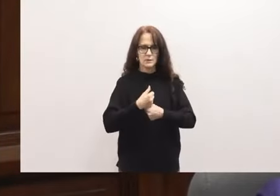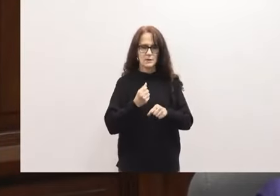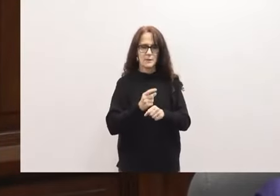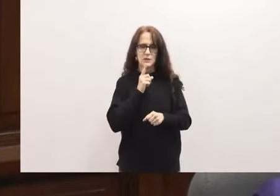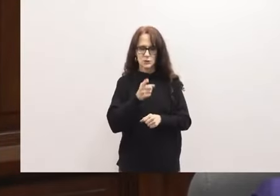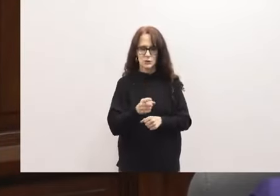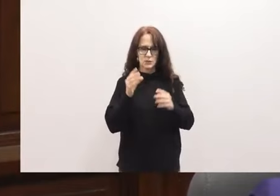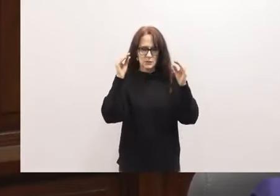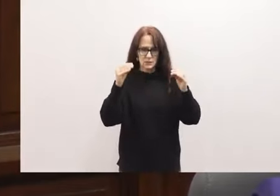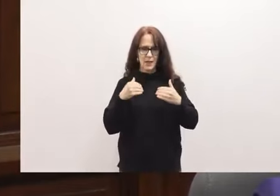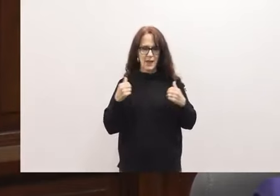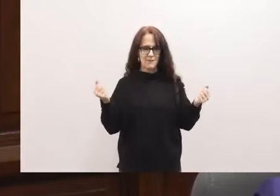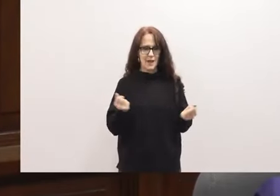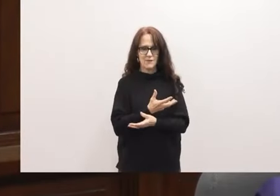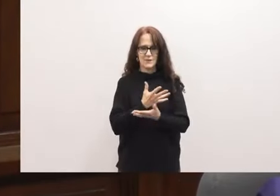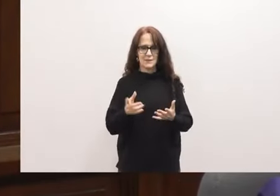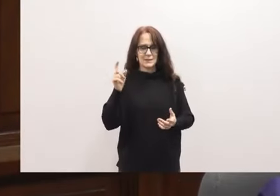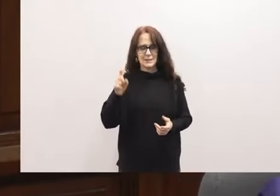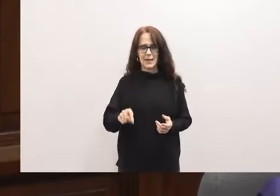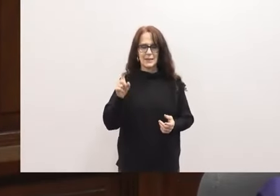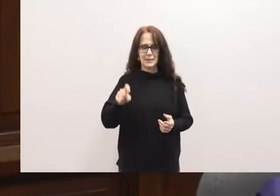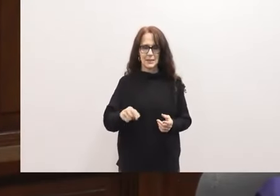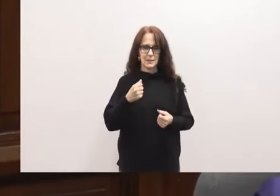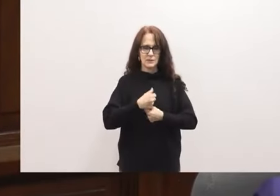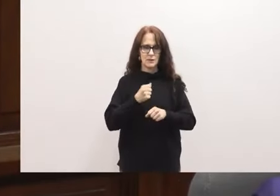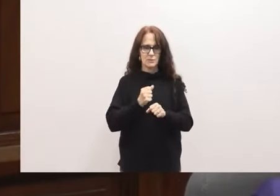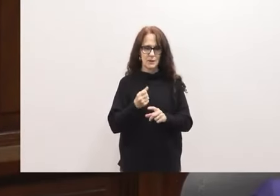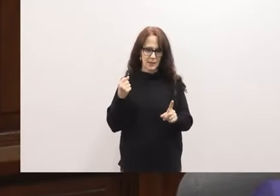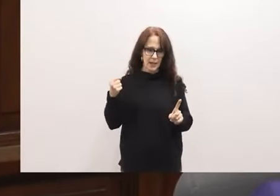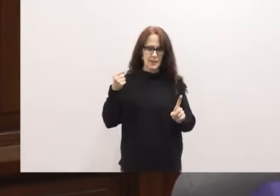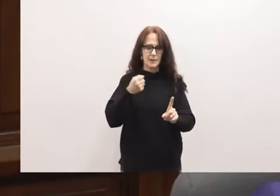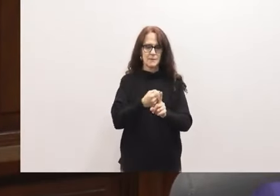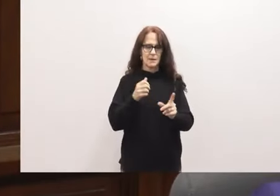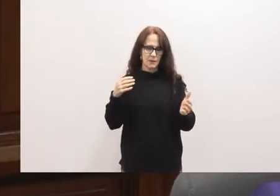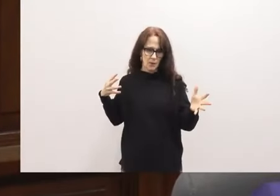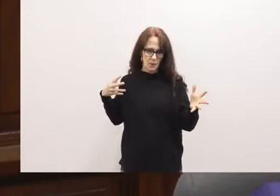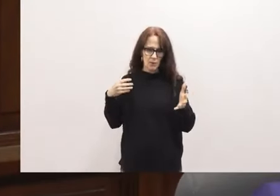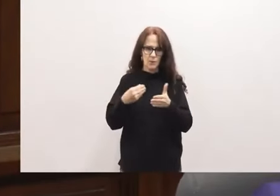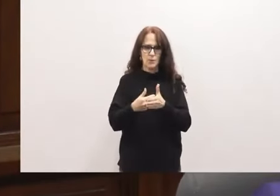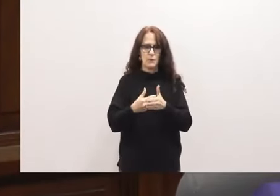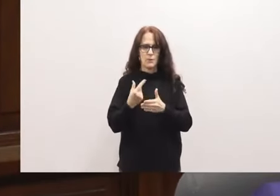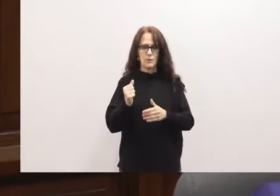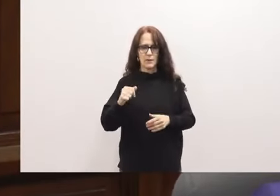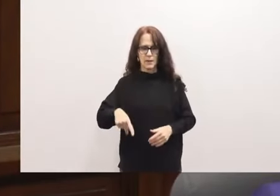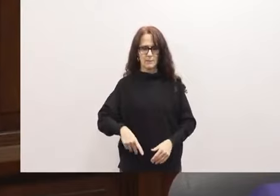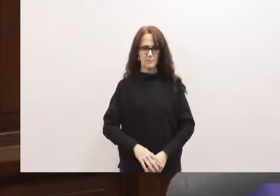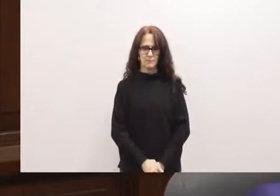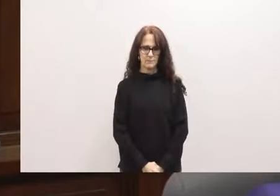have everything that they need at their disposal to make that huge impact, right, in sixth, seventh grade?